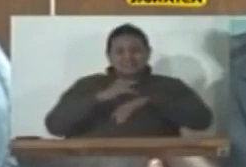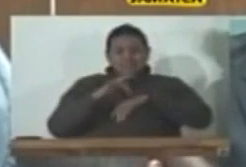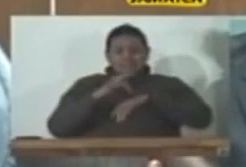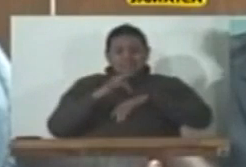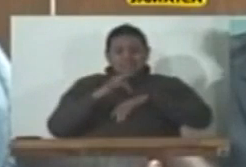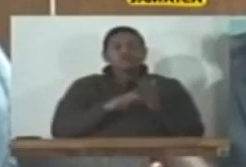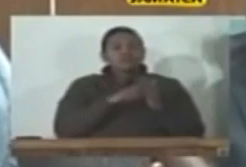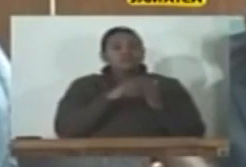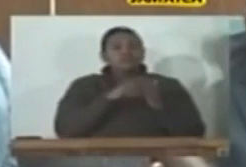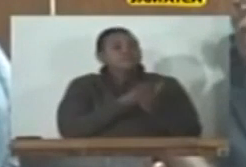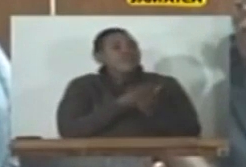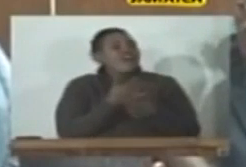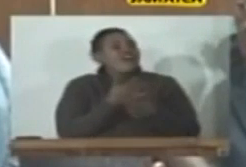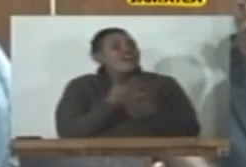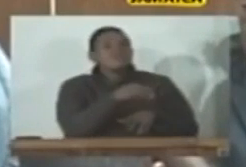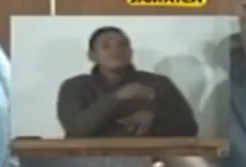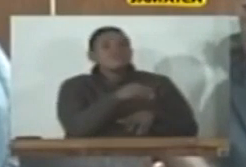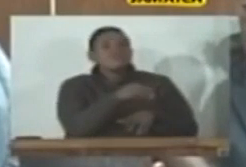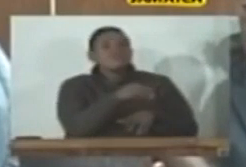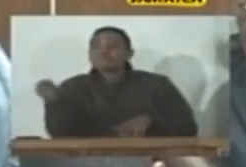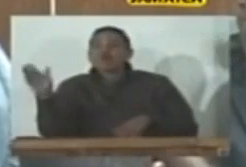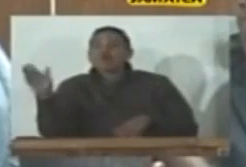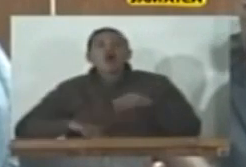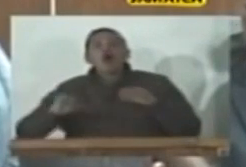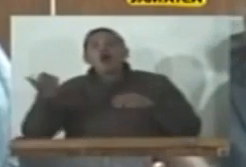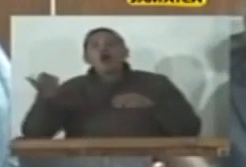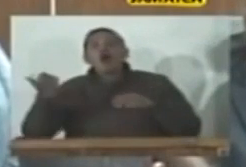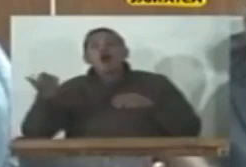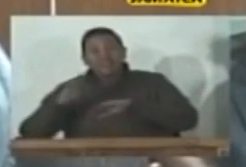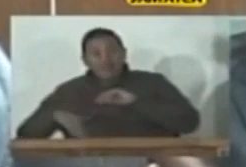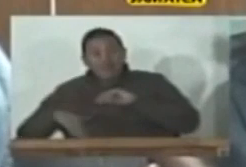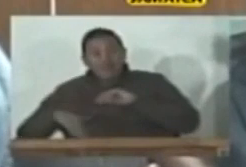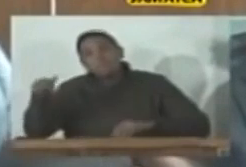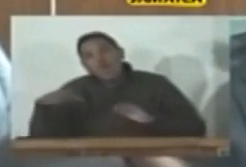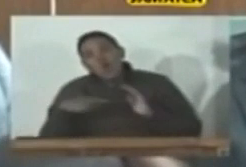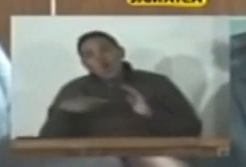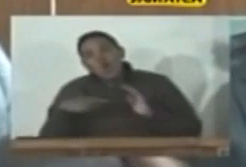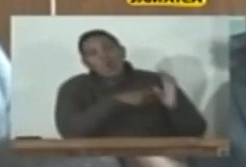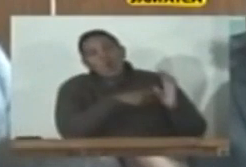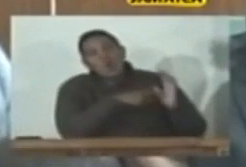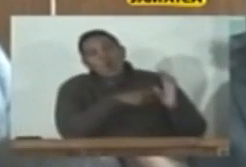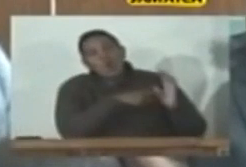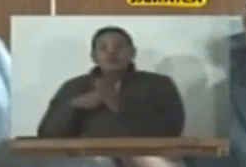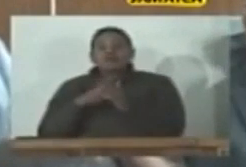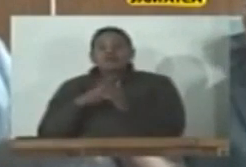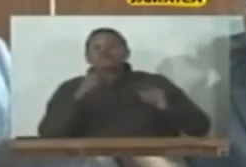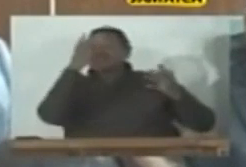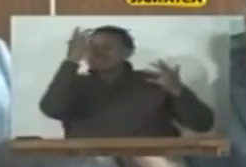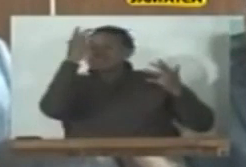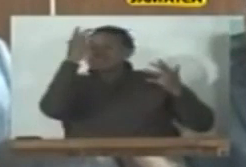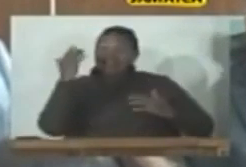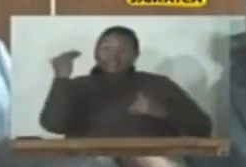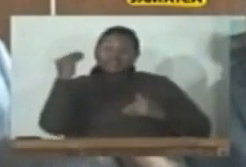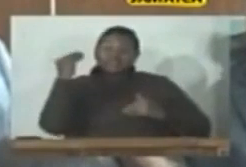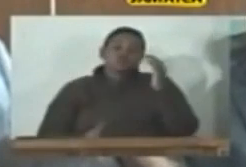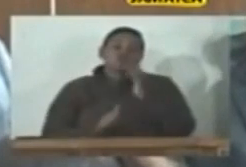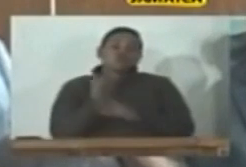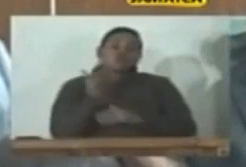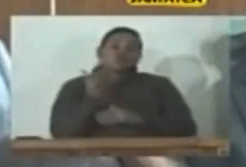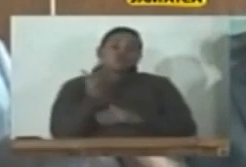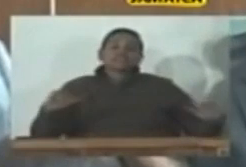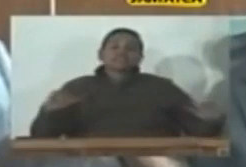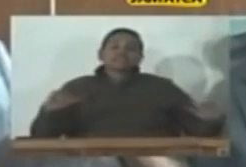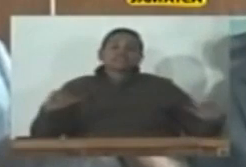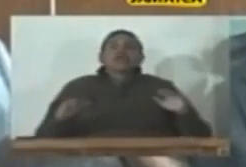sadly, the expected growth remains elusive. Given the sustained austerity